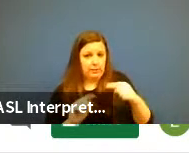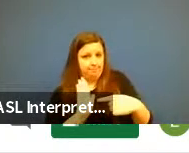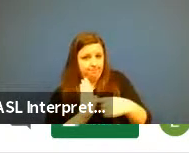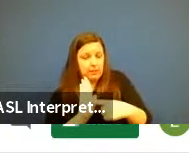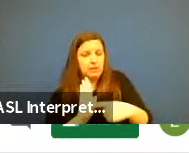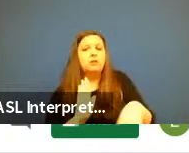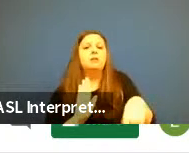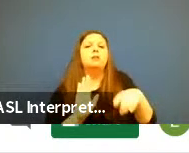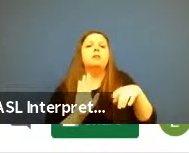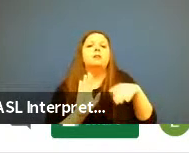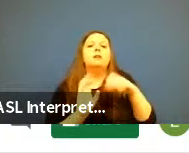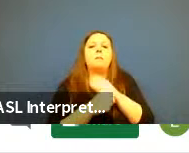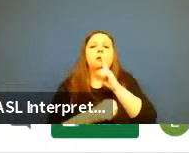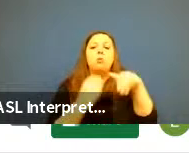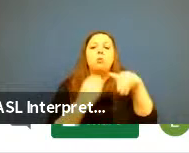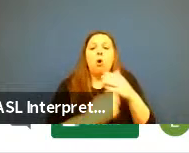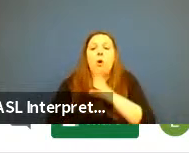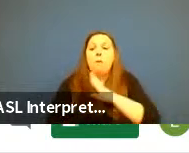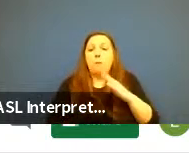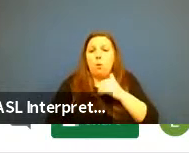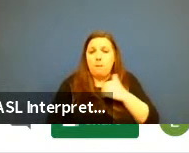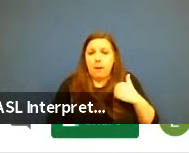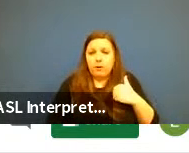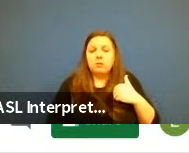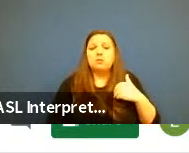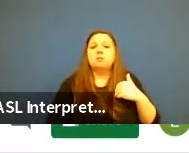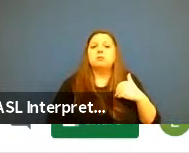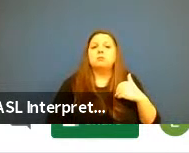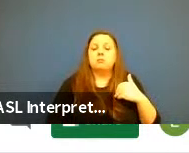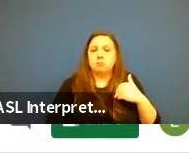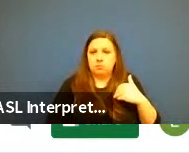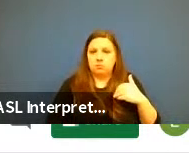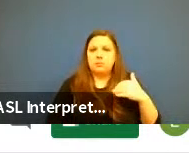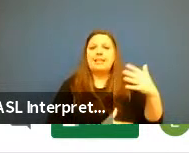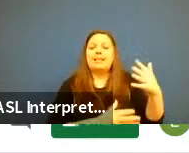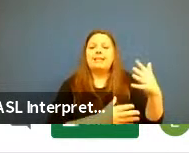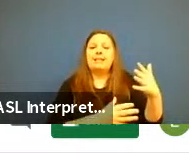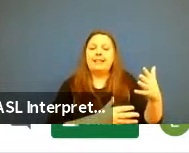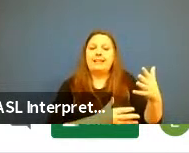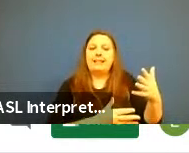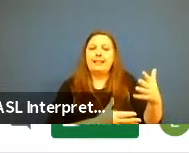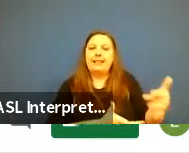making sure that all board members get community feedback.